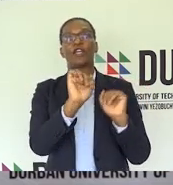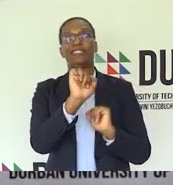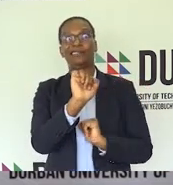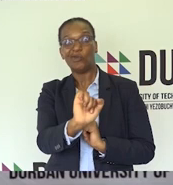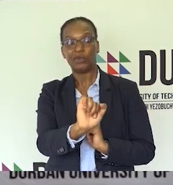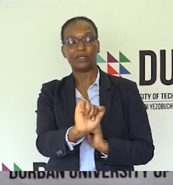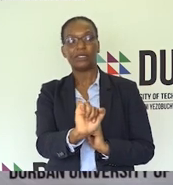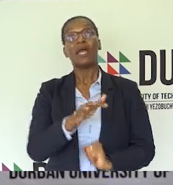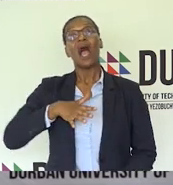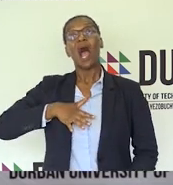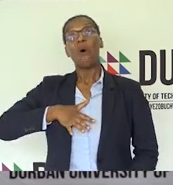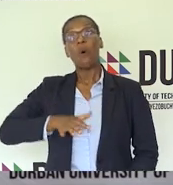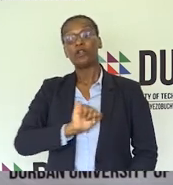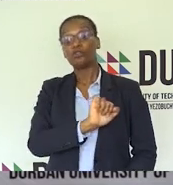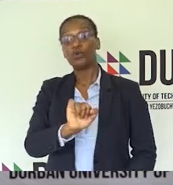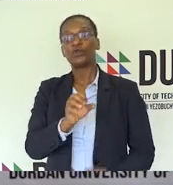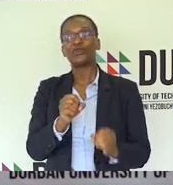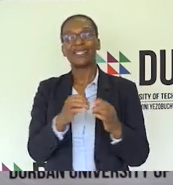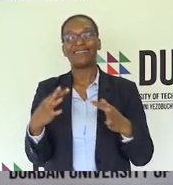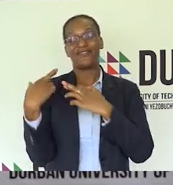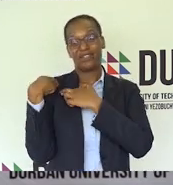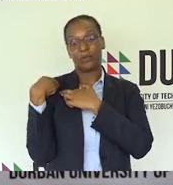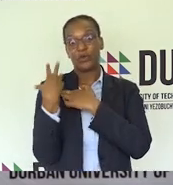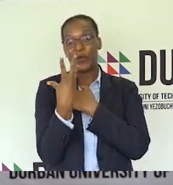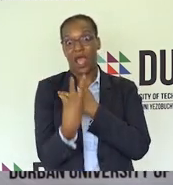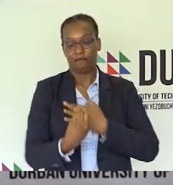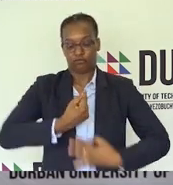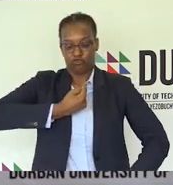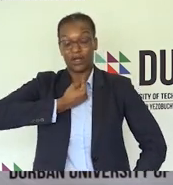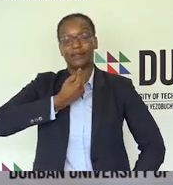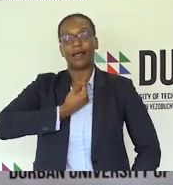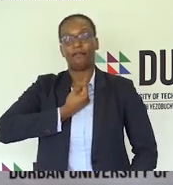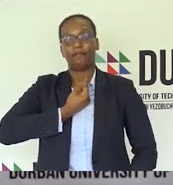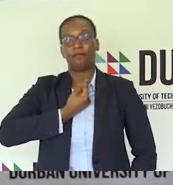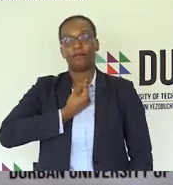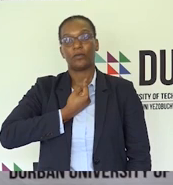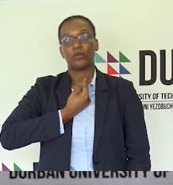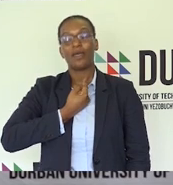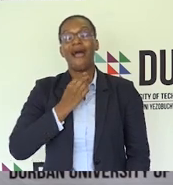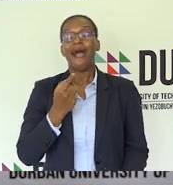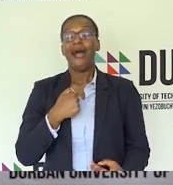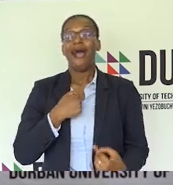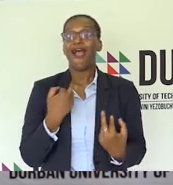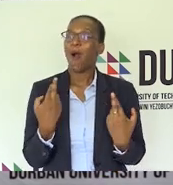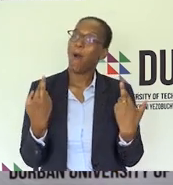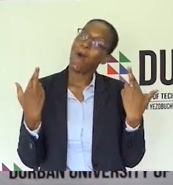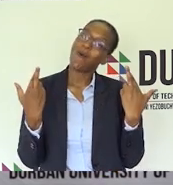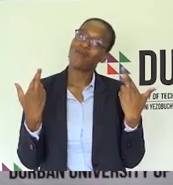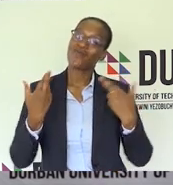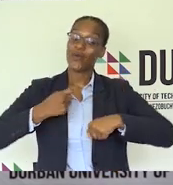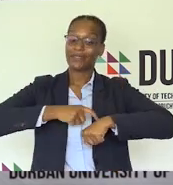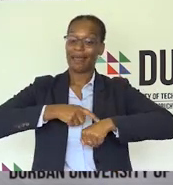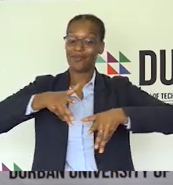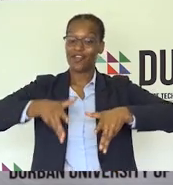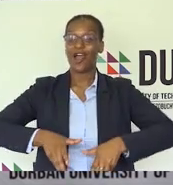education. I want you to start with the responsibility you have to yourself. I hope your time